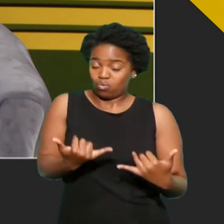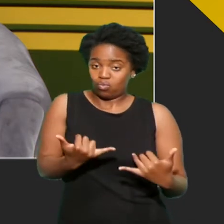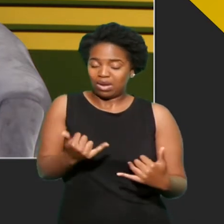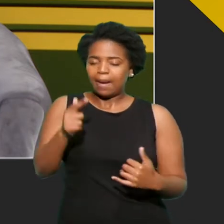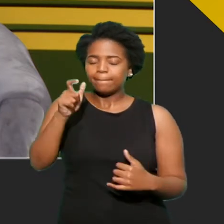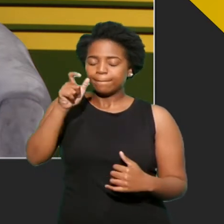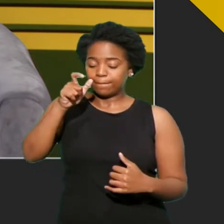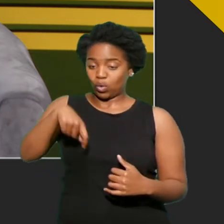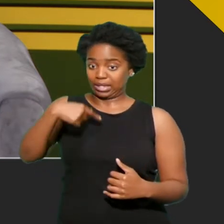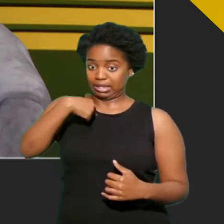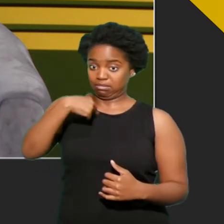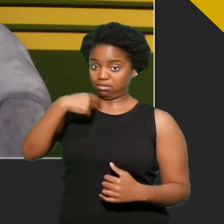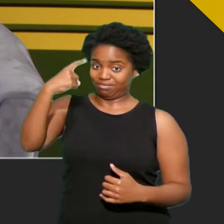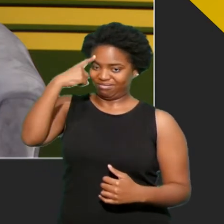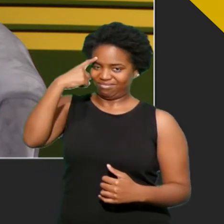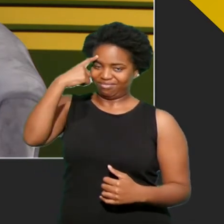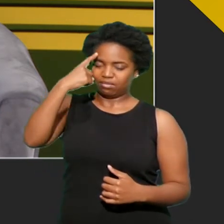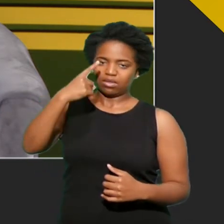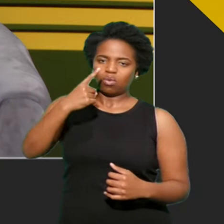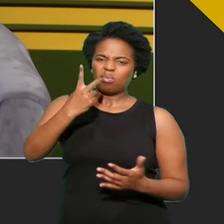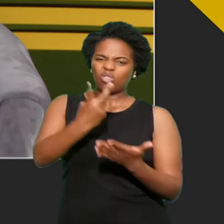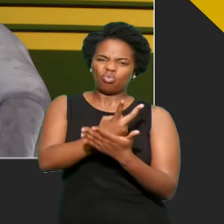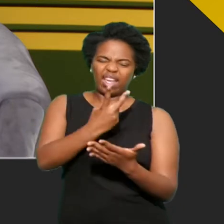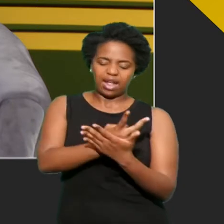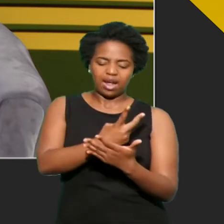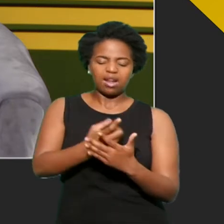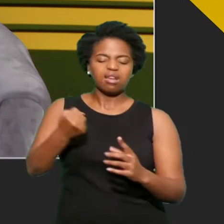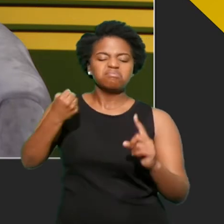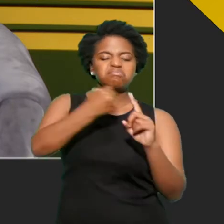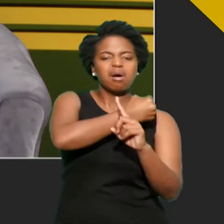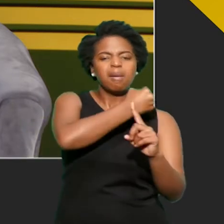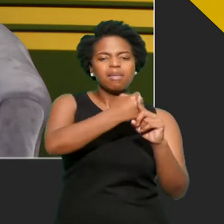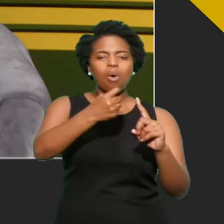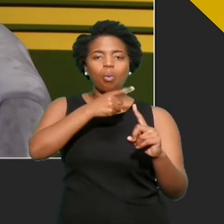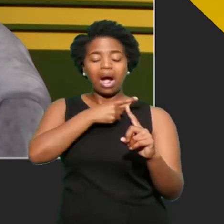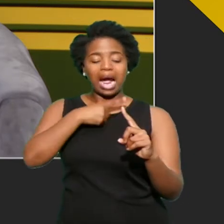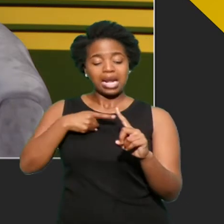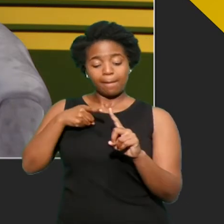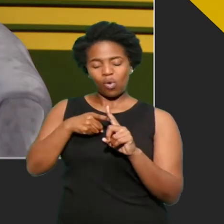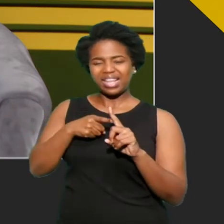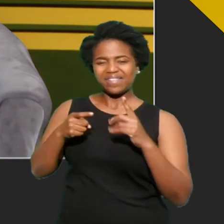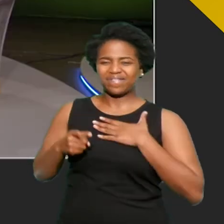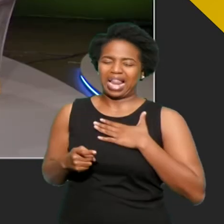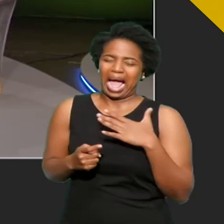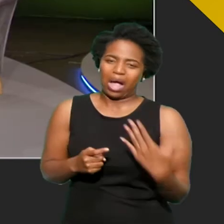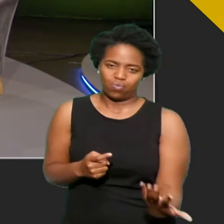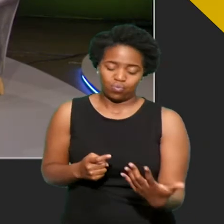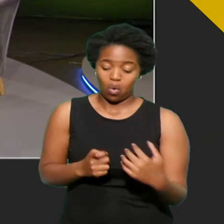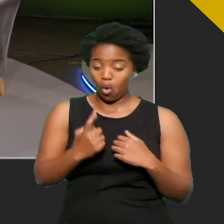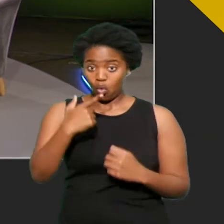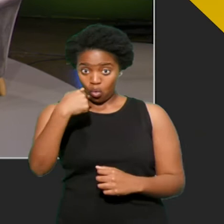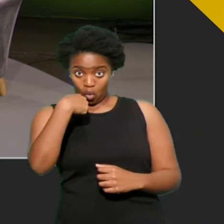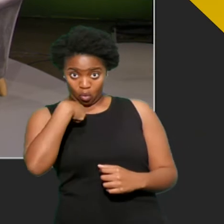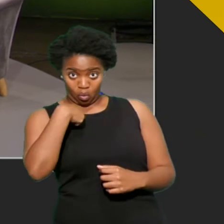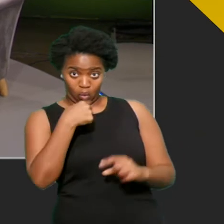perpetrator, obviously, they're used to abusing. And during this lockdown, it may